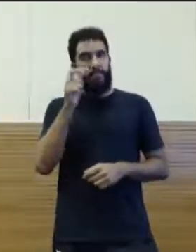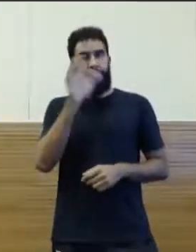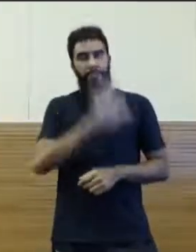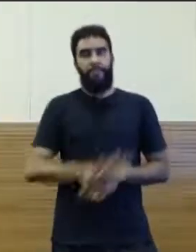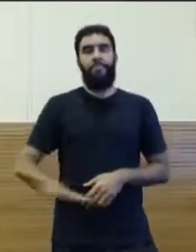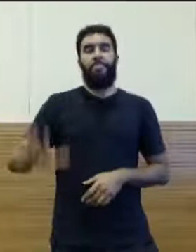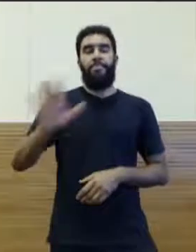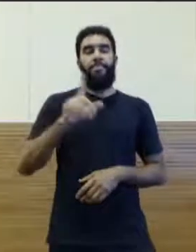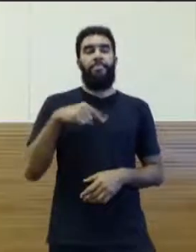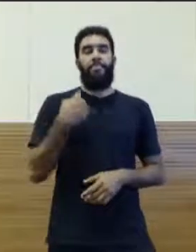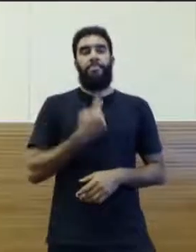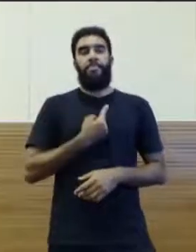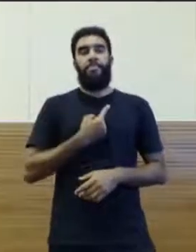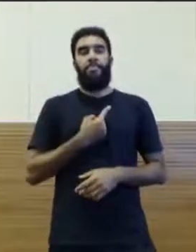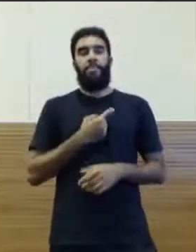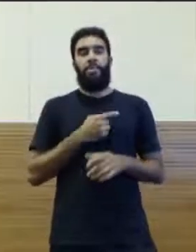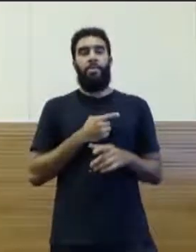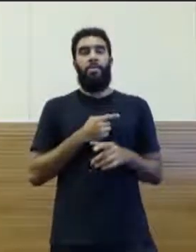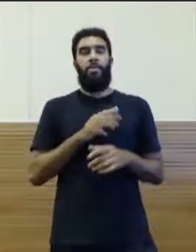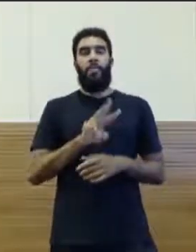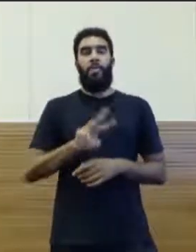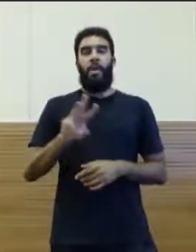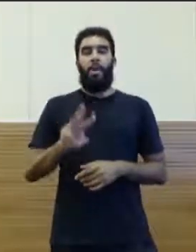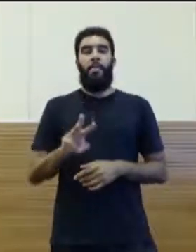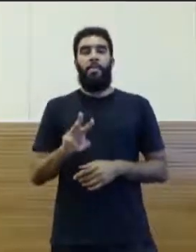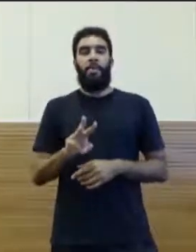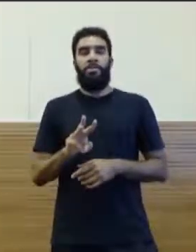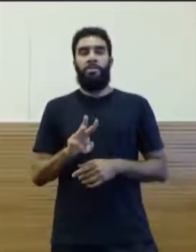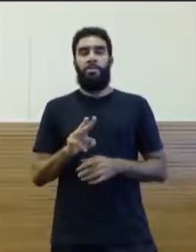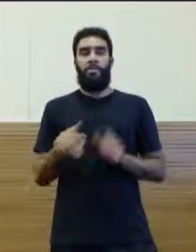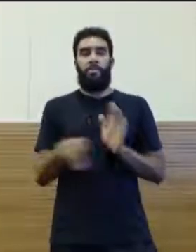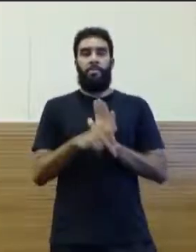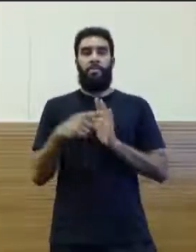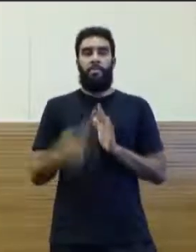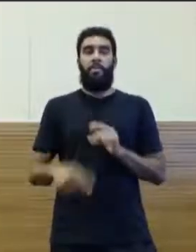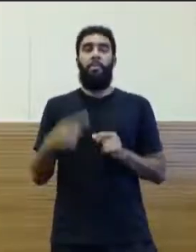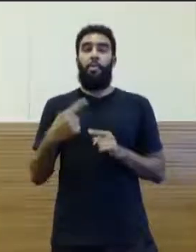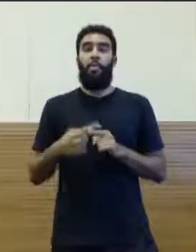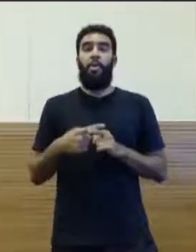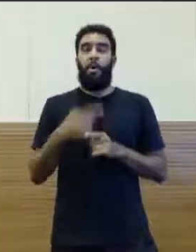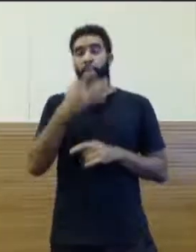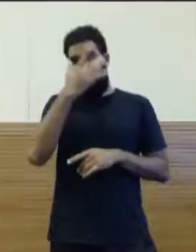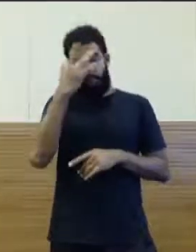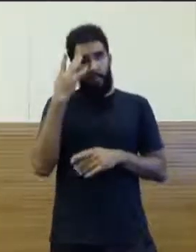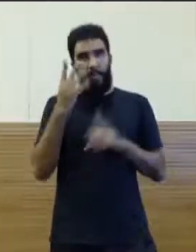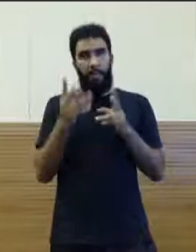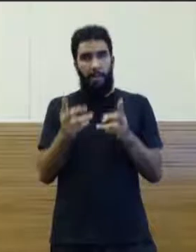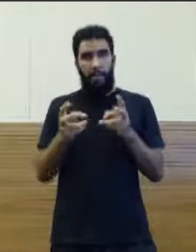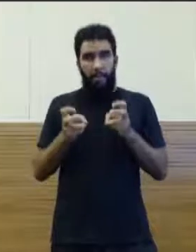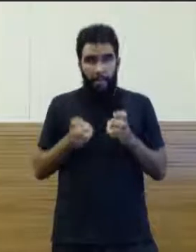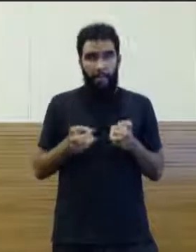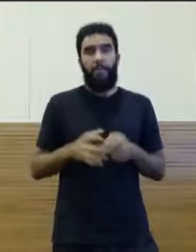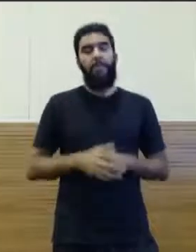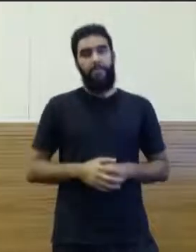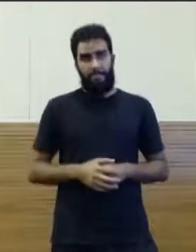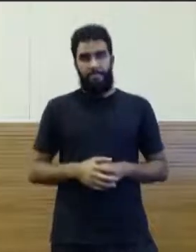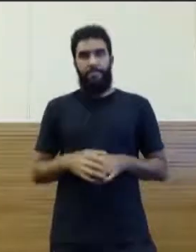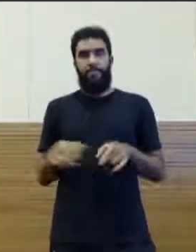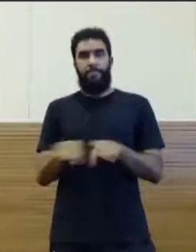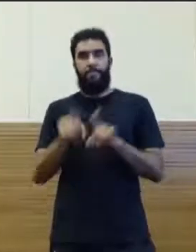And it's in our interests to generate an exclusive page so that people can